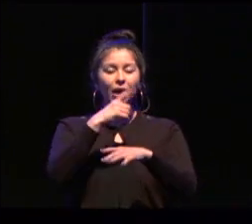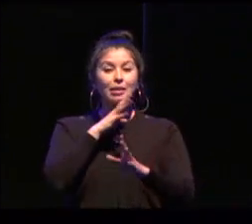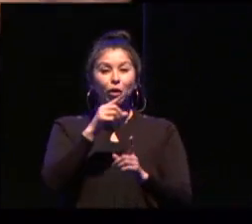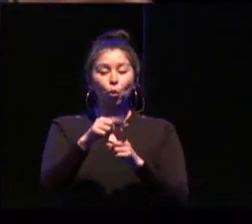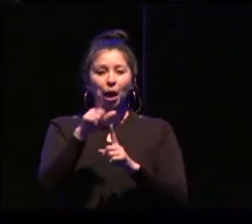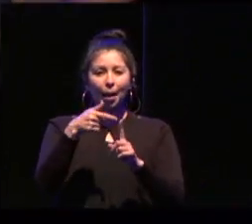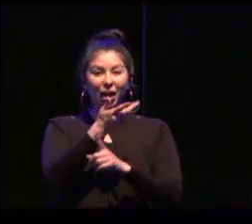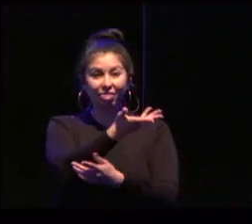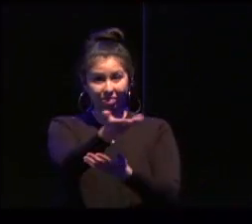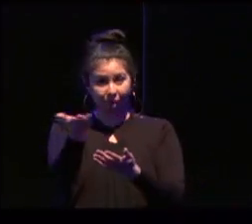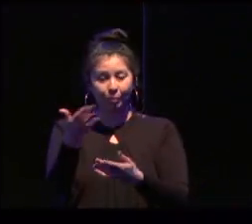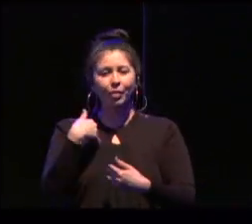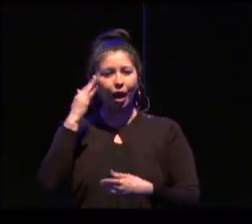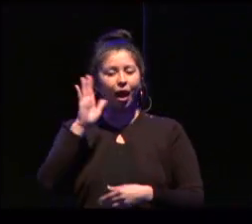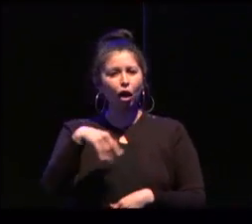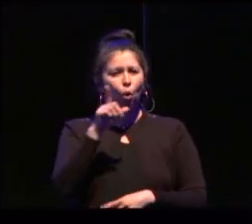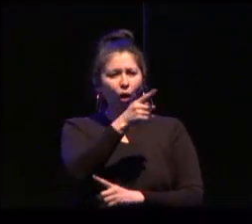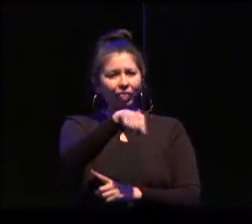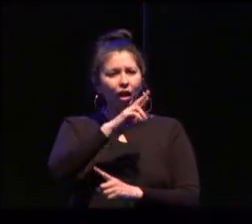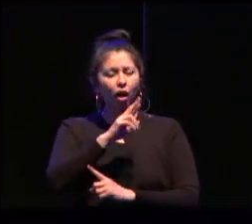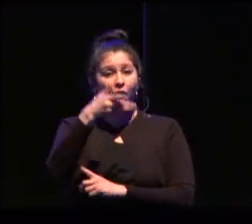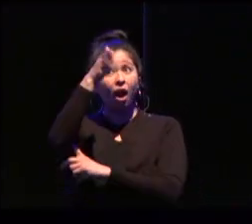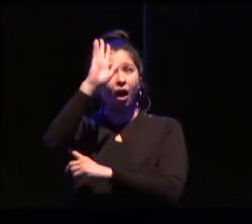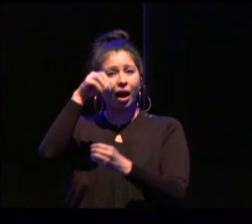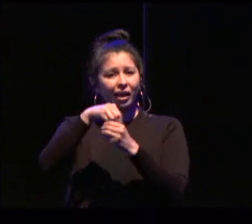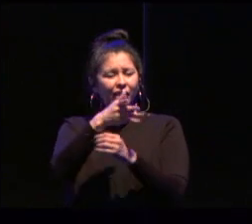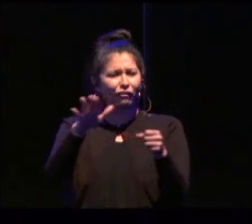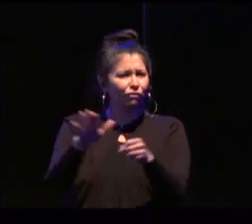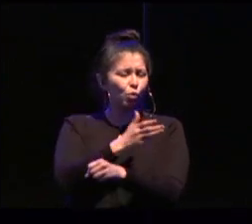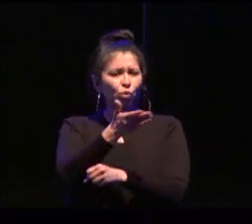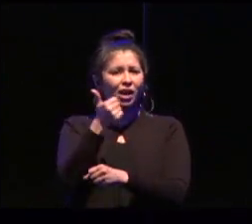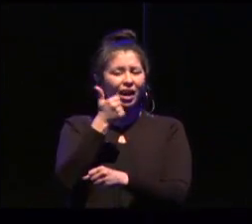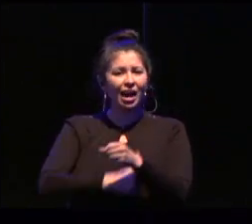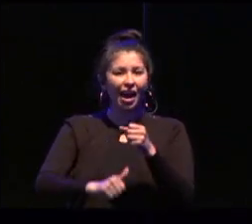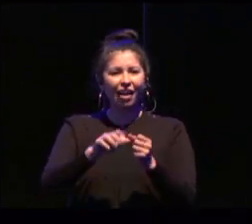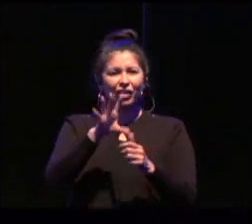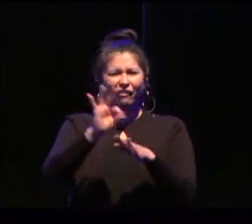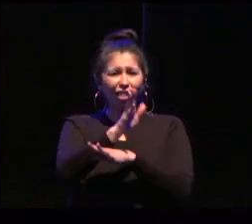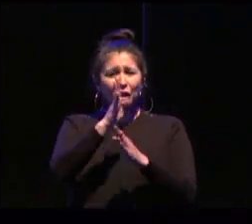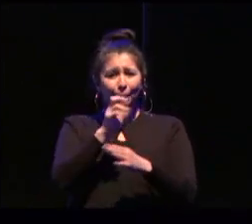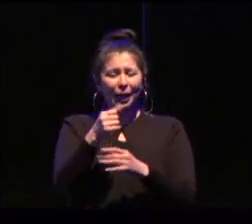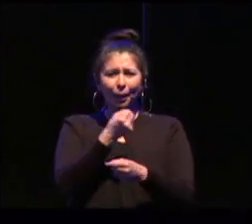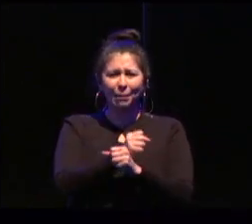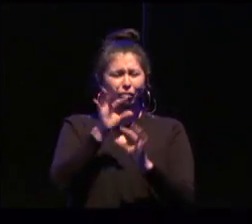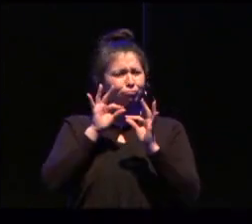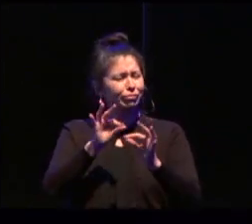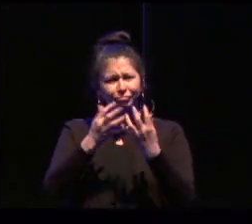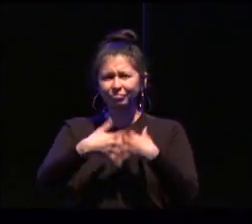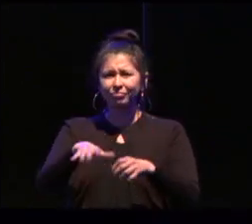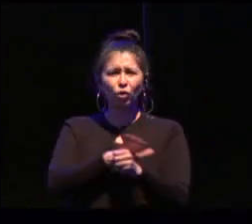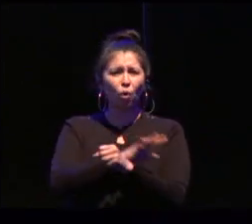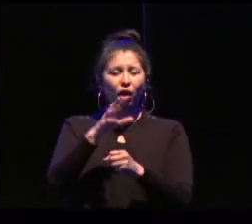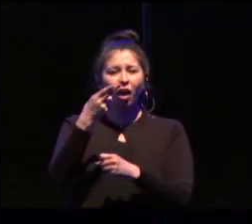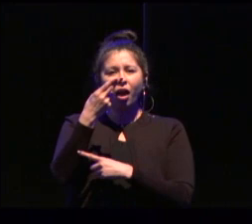word about them, I know that where they are, God is in God's fullness, and that every organ, action, function of their being is made every whit whole, that the